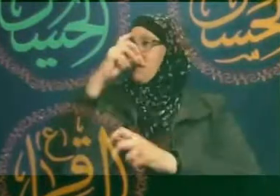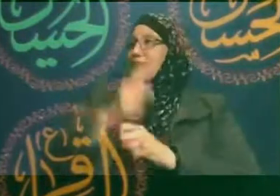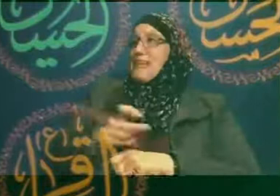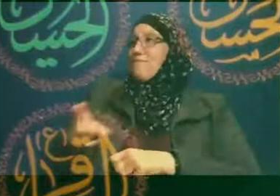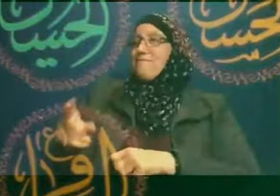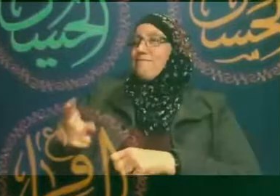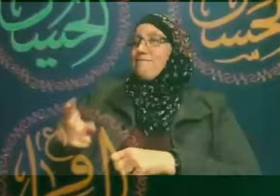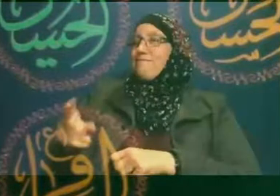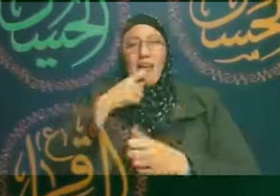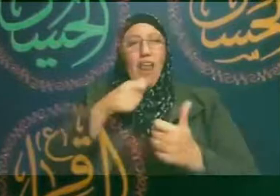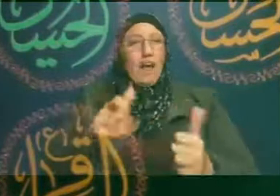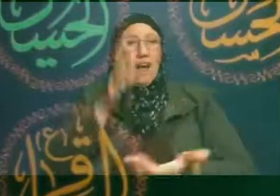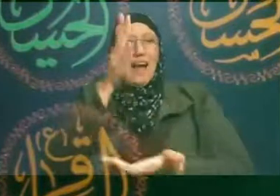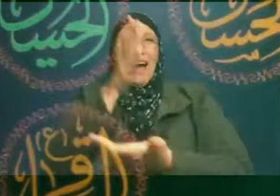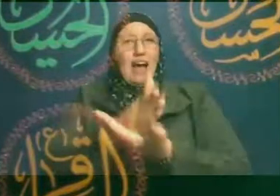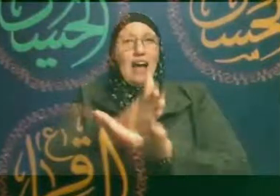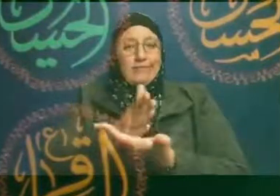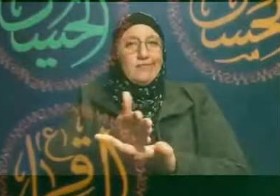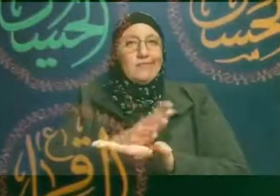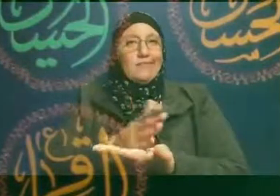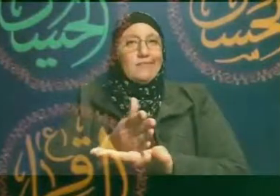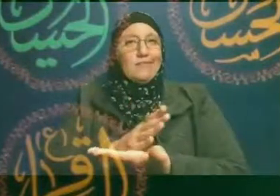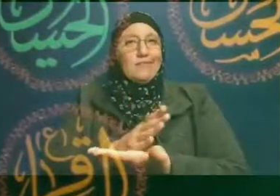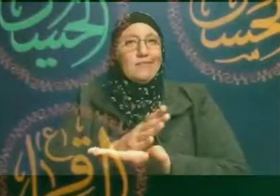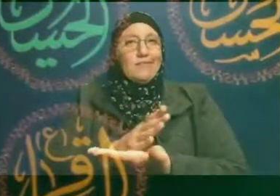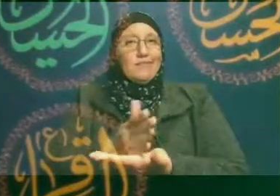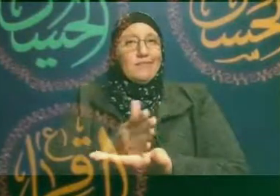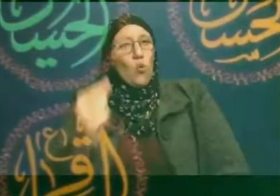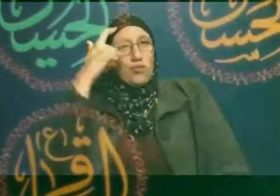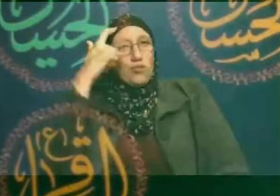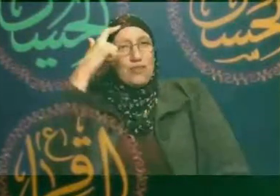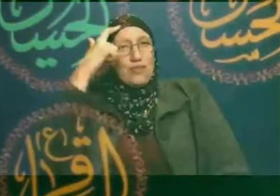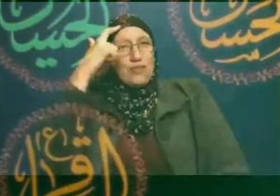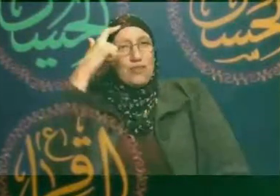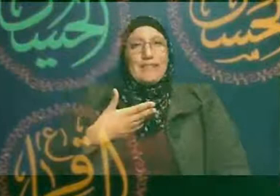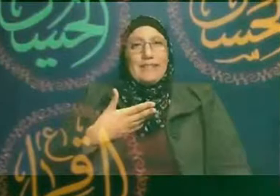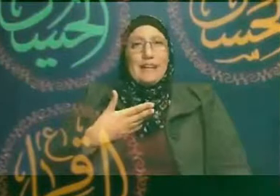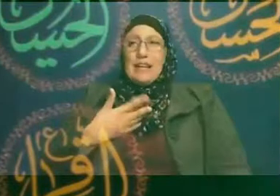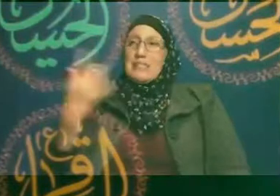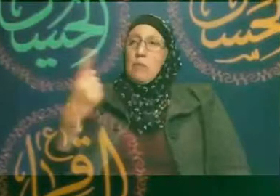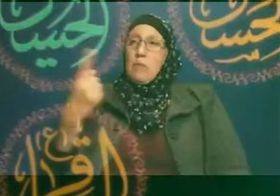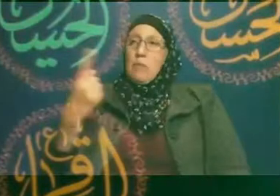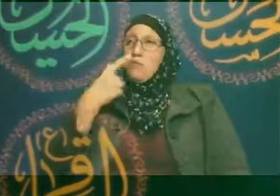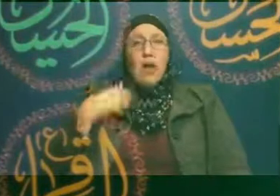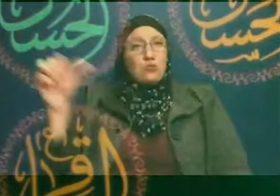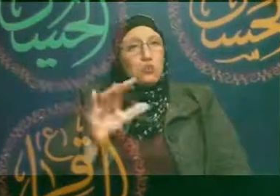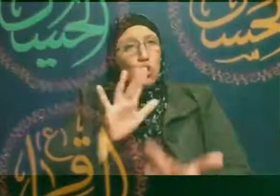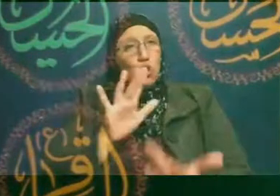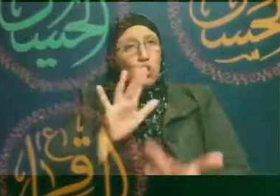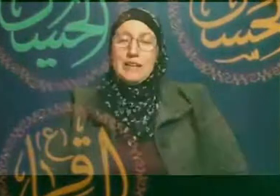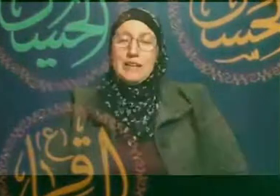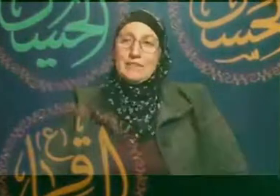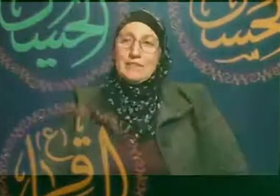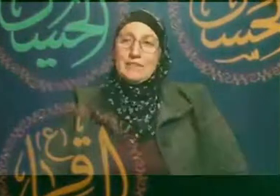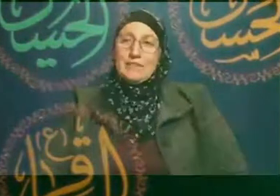Do you have any suggestion for me? Someone introduce you to me and I said to her that, look, I'm just